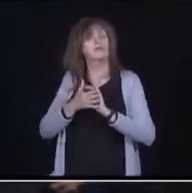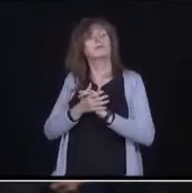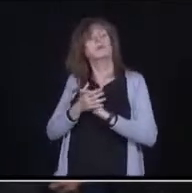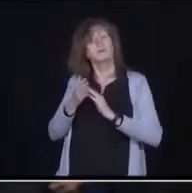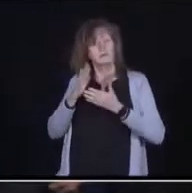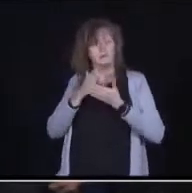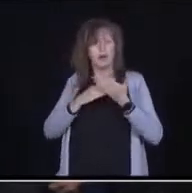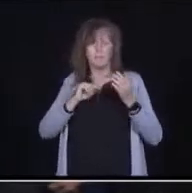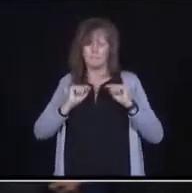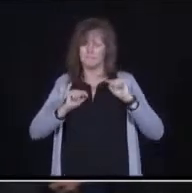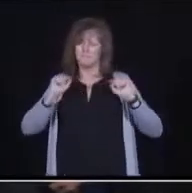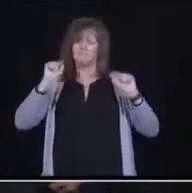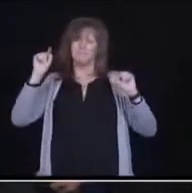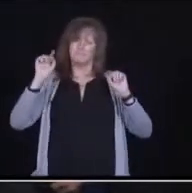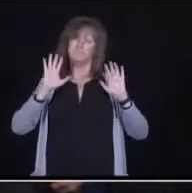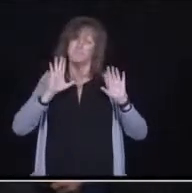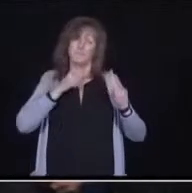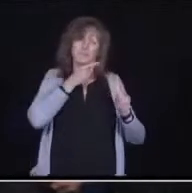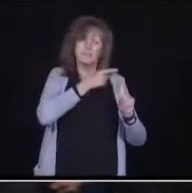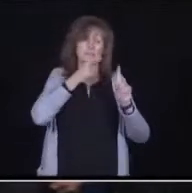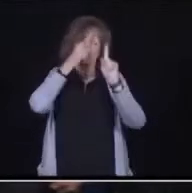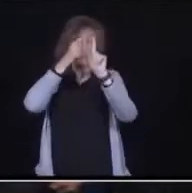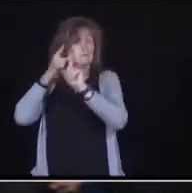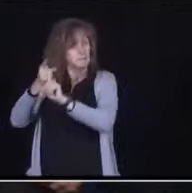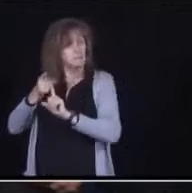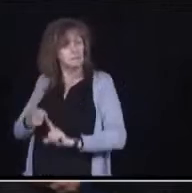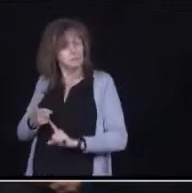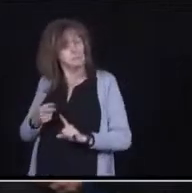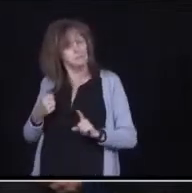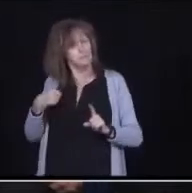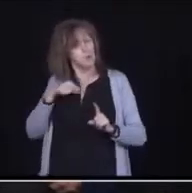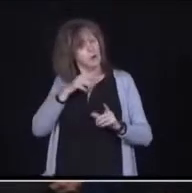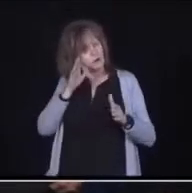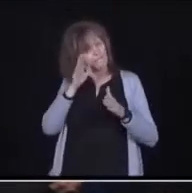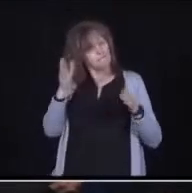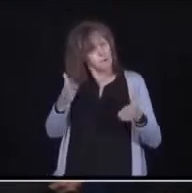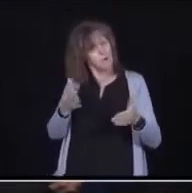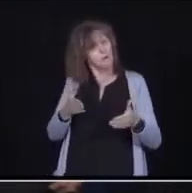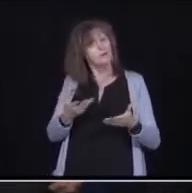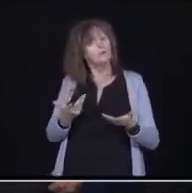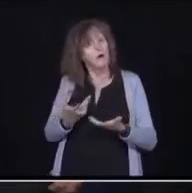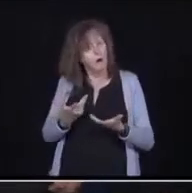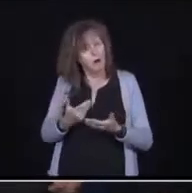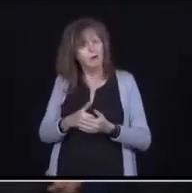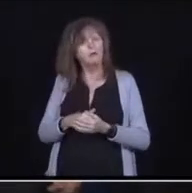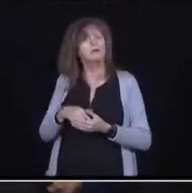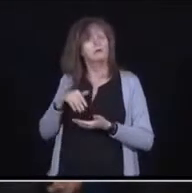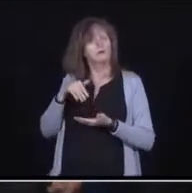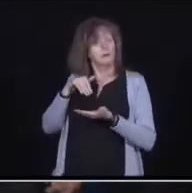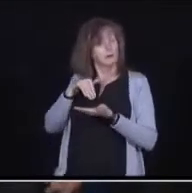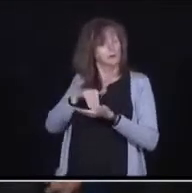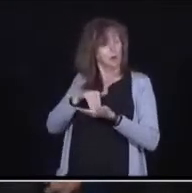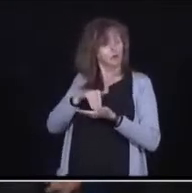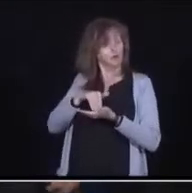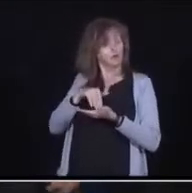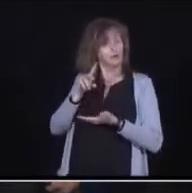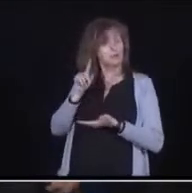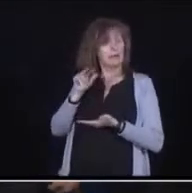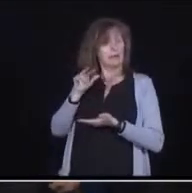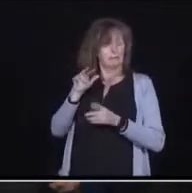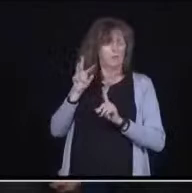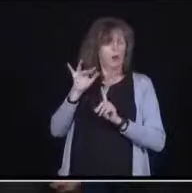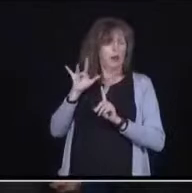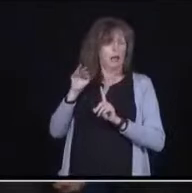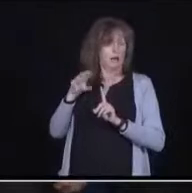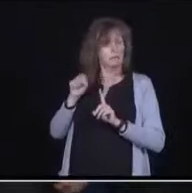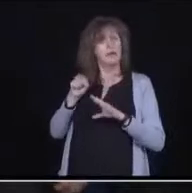not what I think, what I know we should be focusing on right now. And that's the work that Dr. David Williams, Dr. Yaffe, all the medical officers of health are